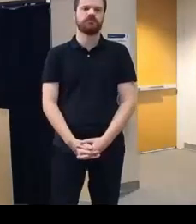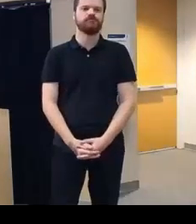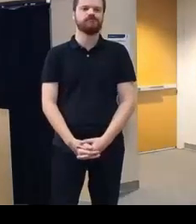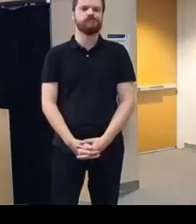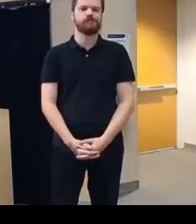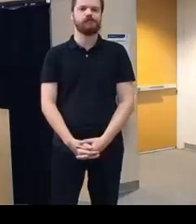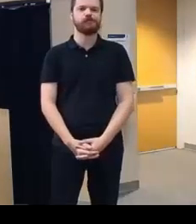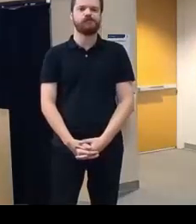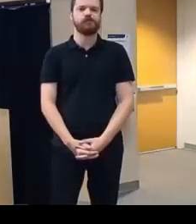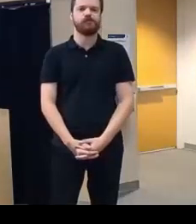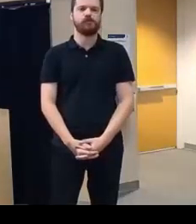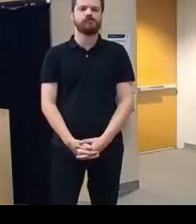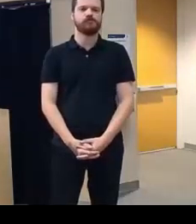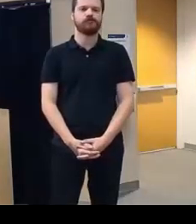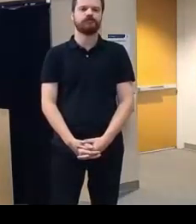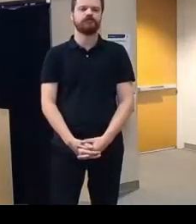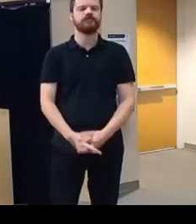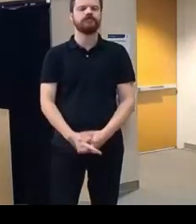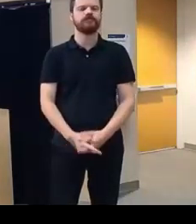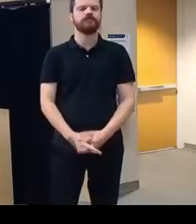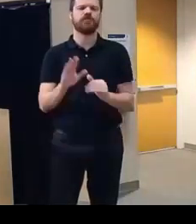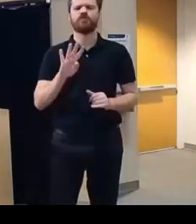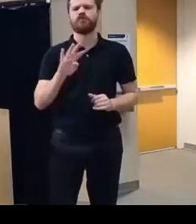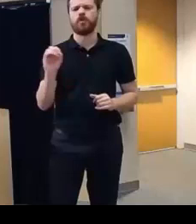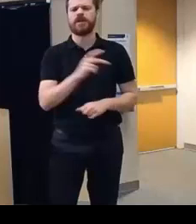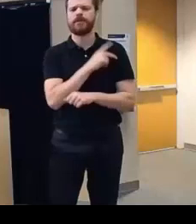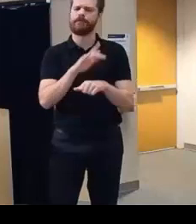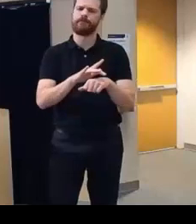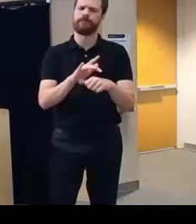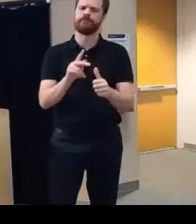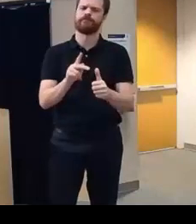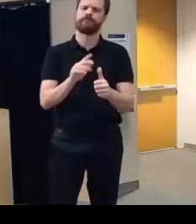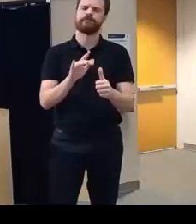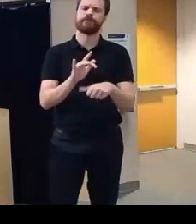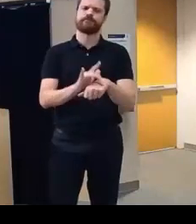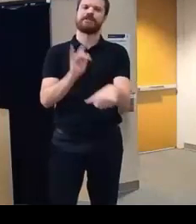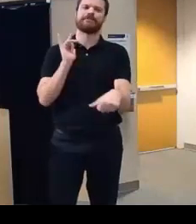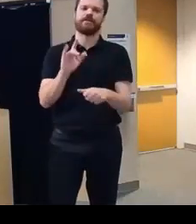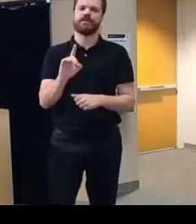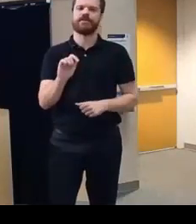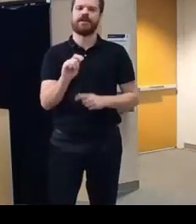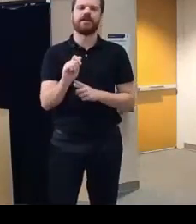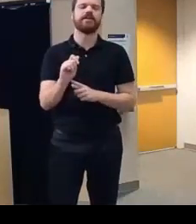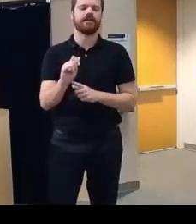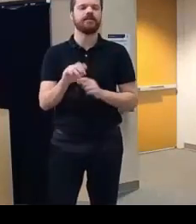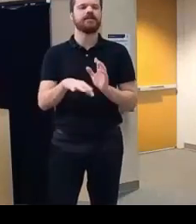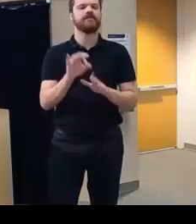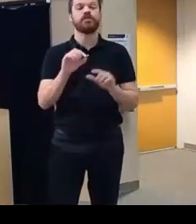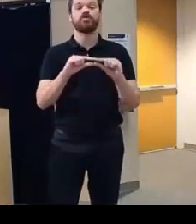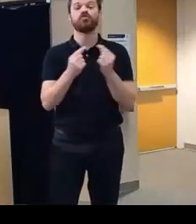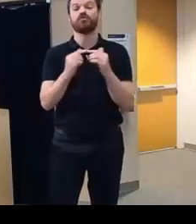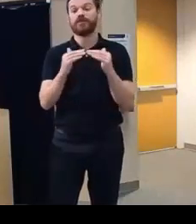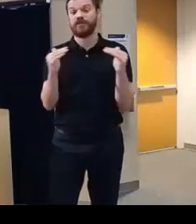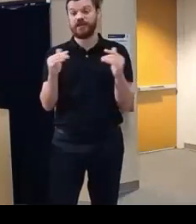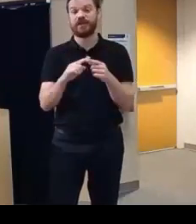I just want to give you some preliminary data. This is a small subset of about 40 patients. We found it interesting to look at a group level as